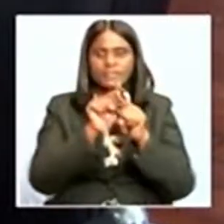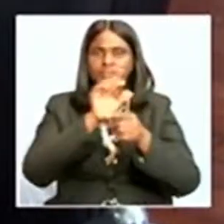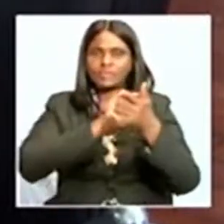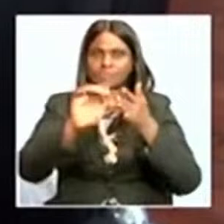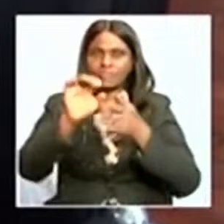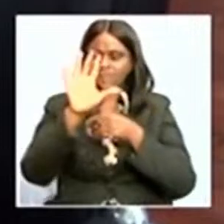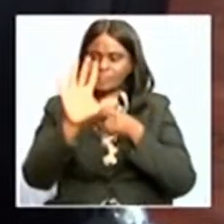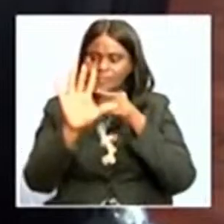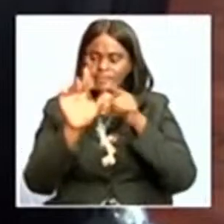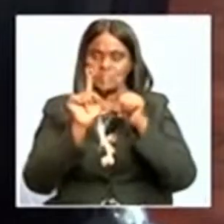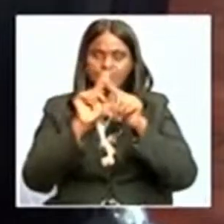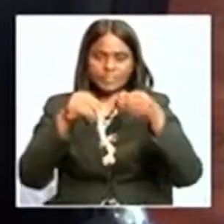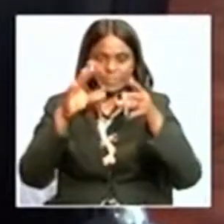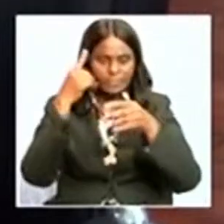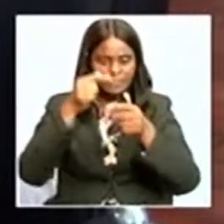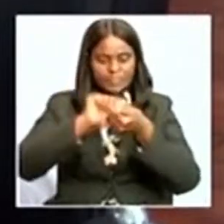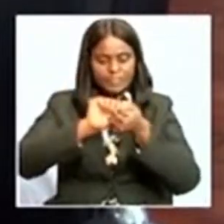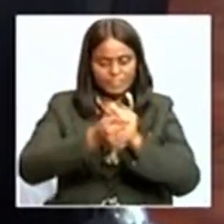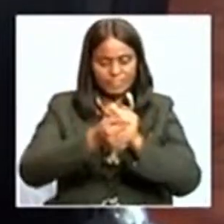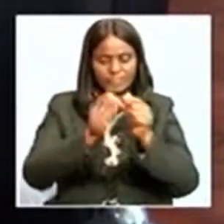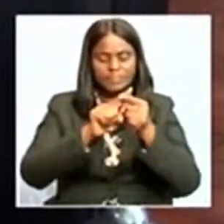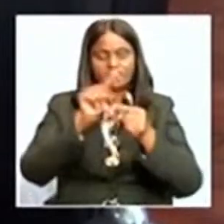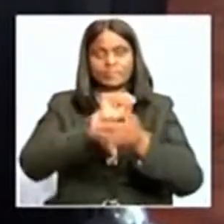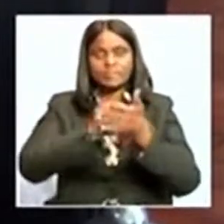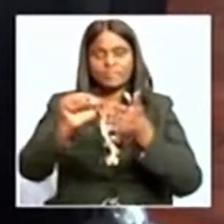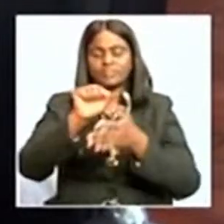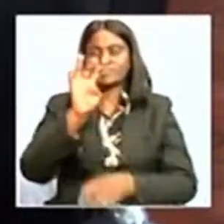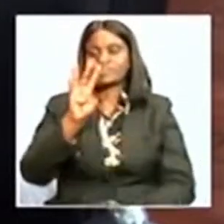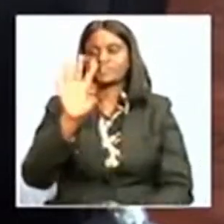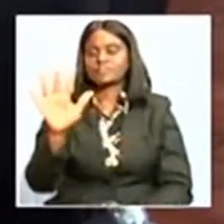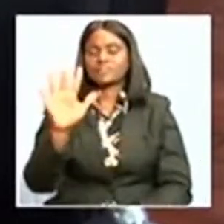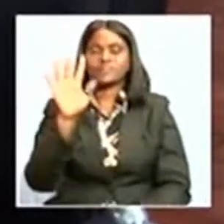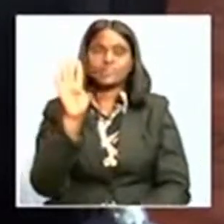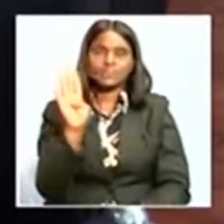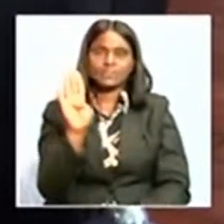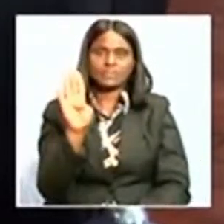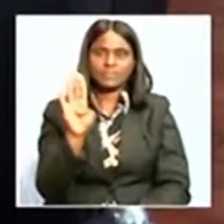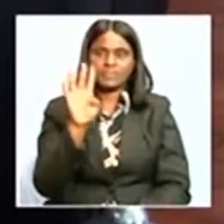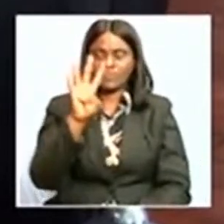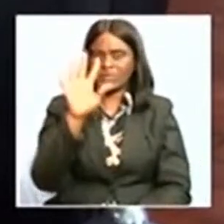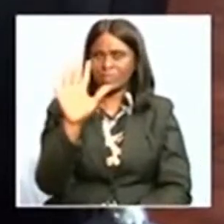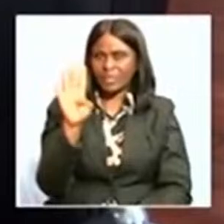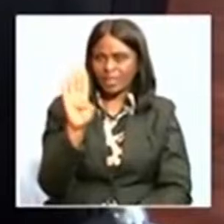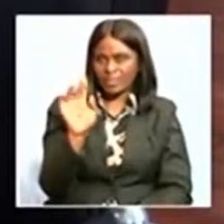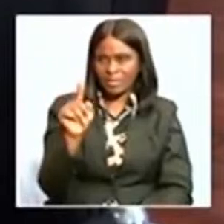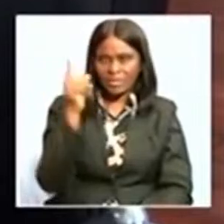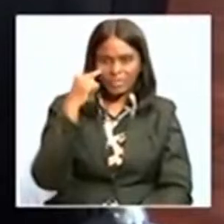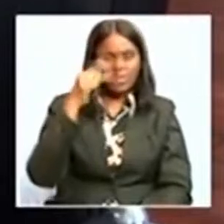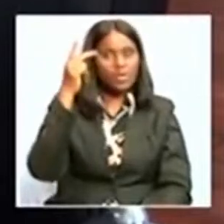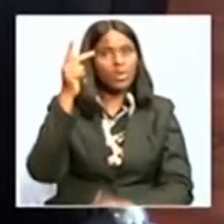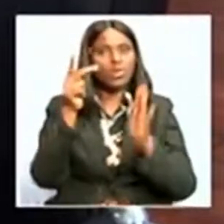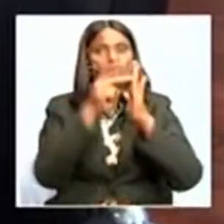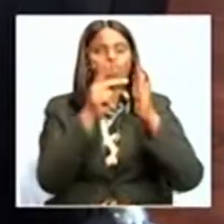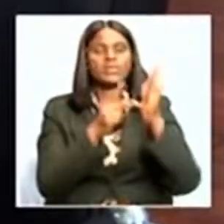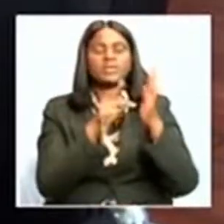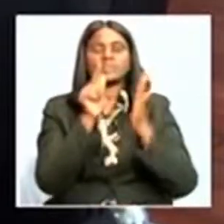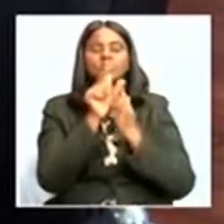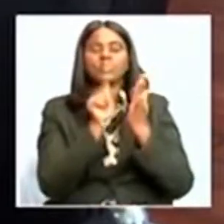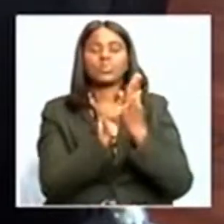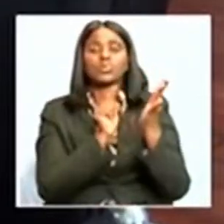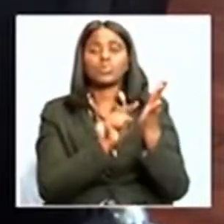5 provides for an amendment to section 45B of the Principal Act,